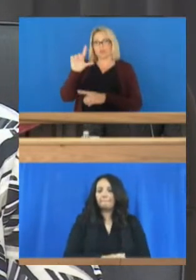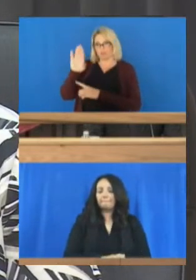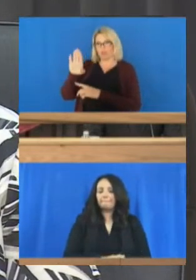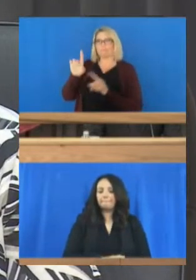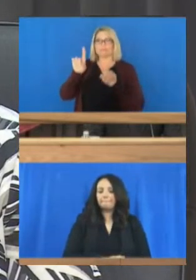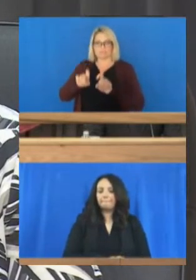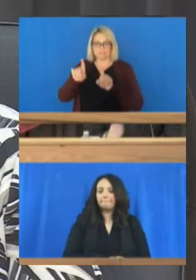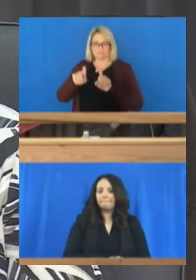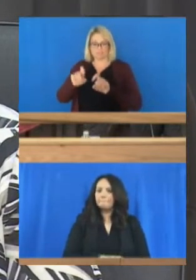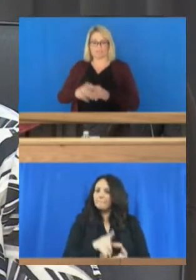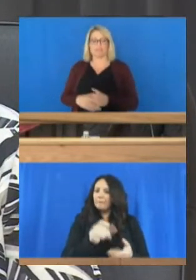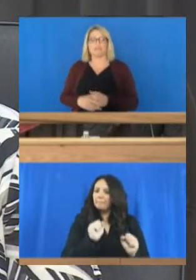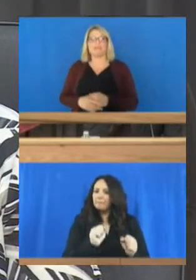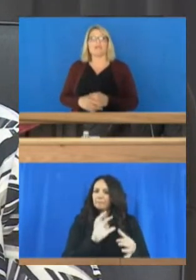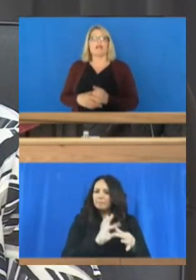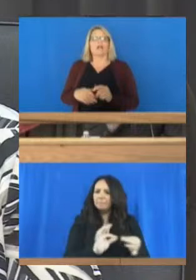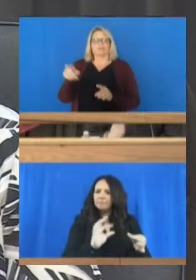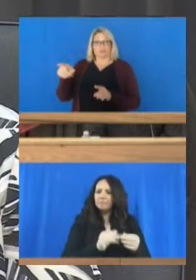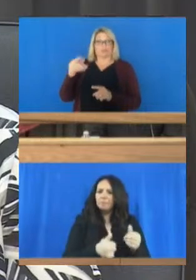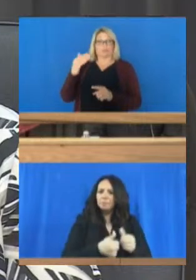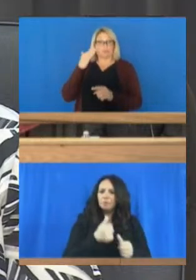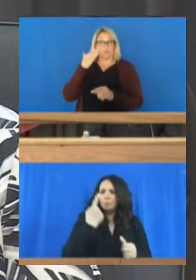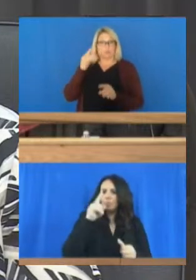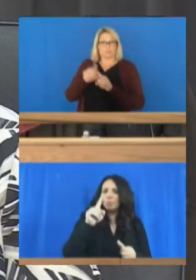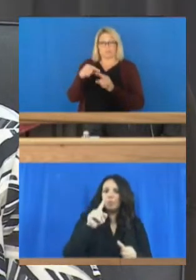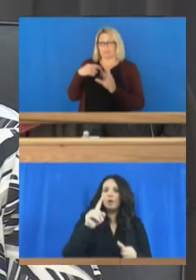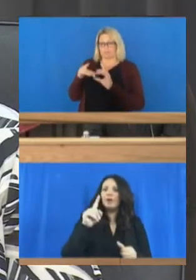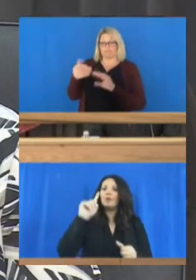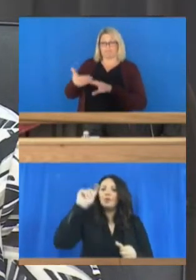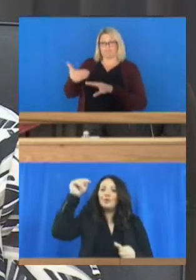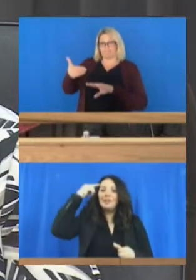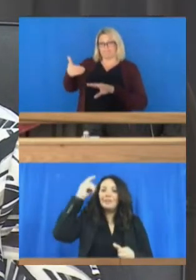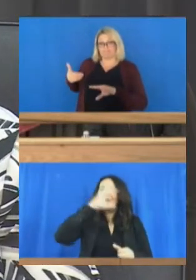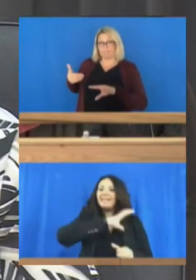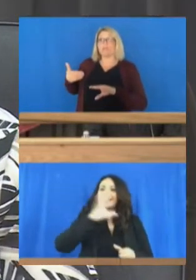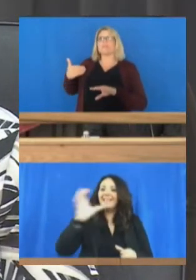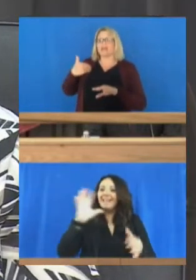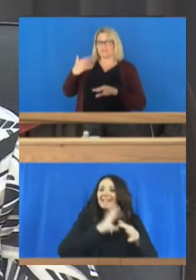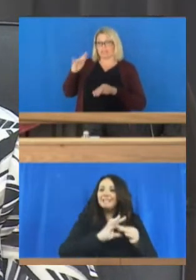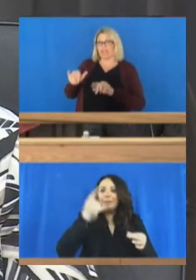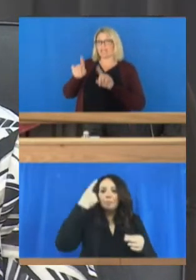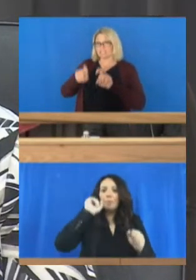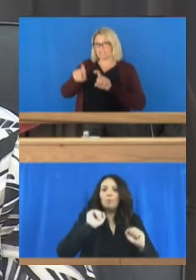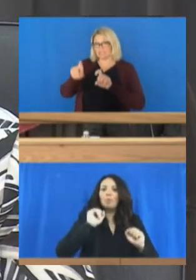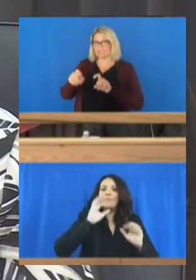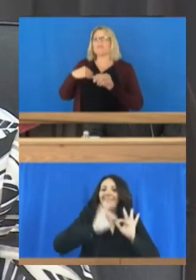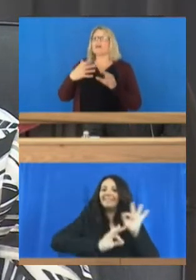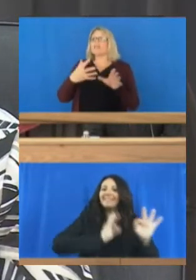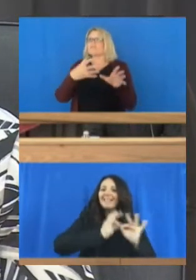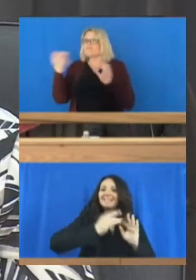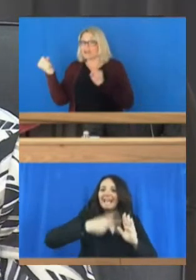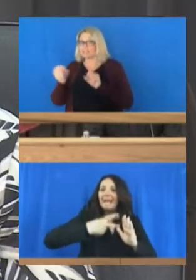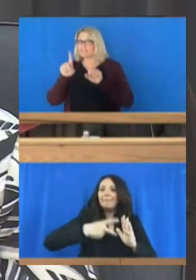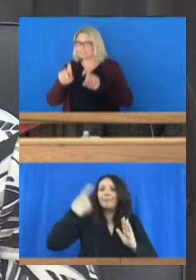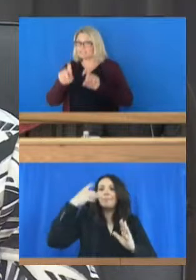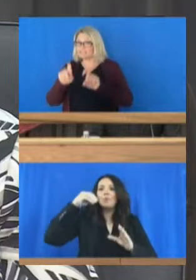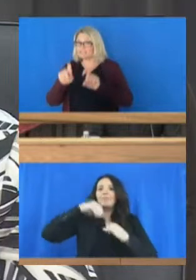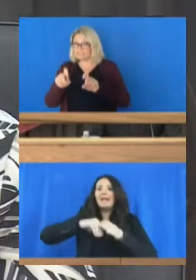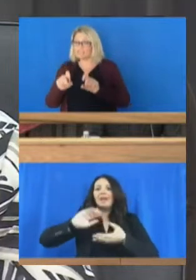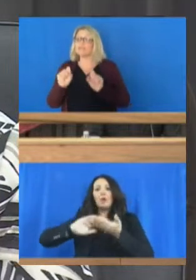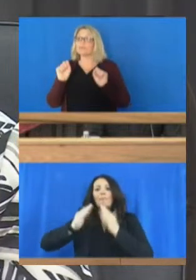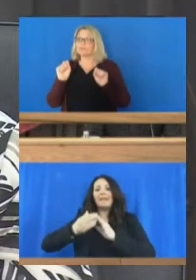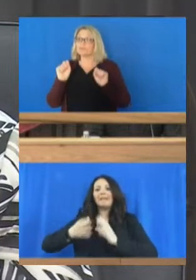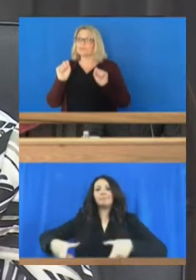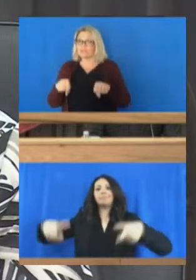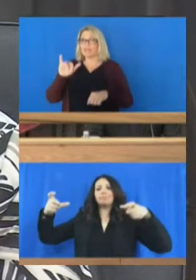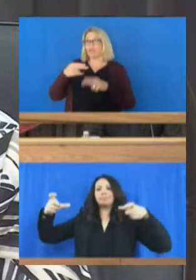actually designed to be used on asymptomatic people. So again, there are different types of tests. So when you say a rapid test, the best